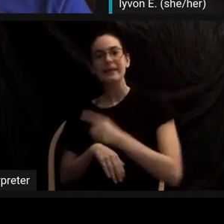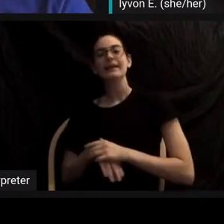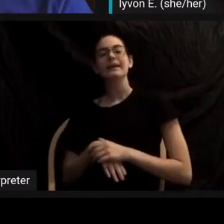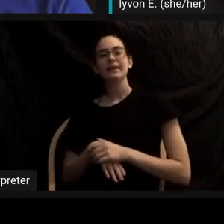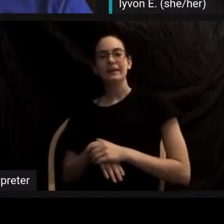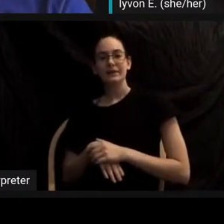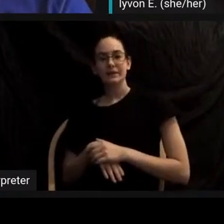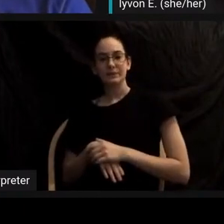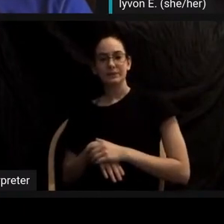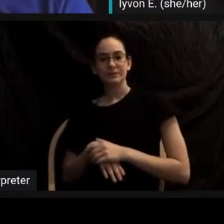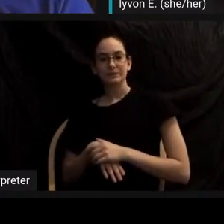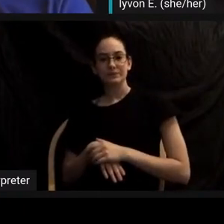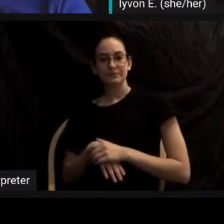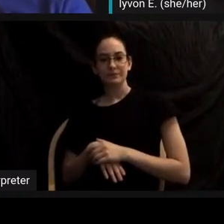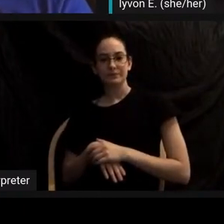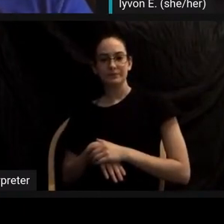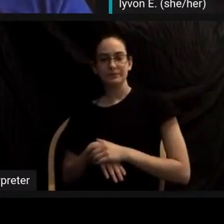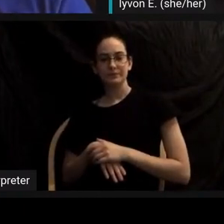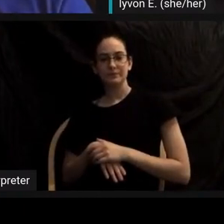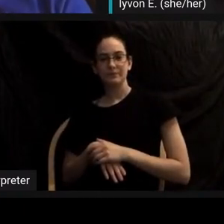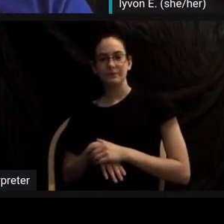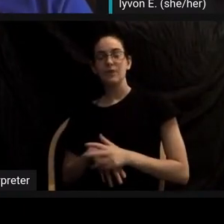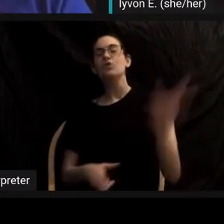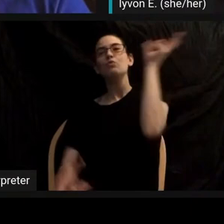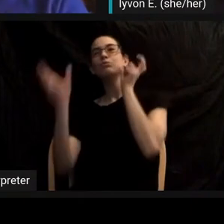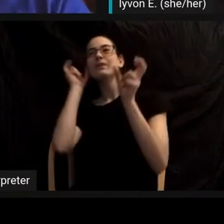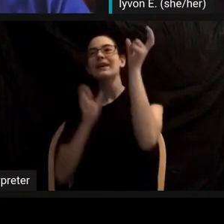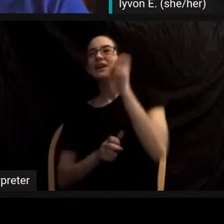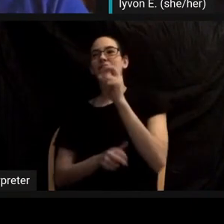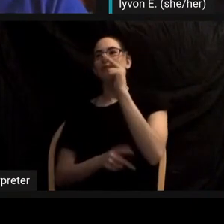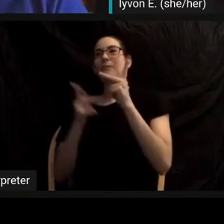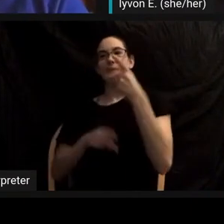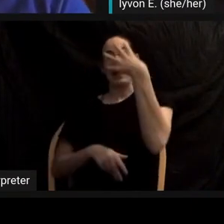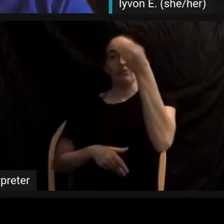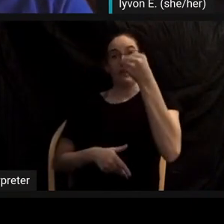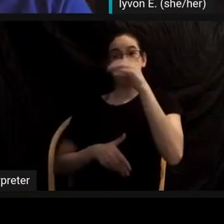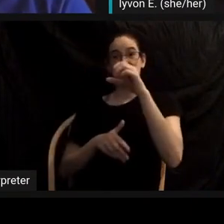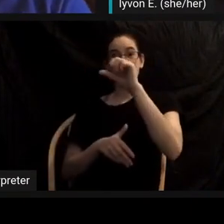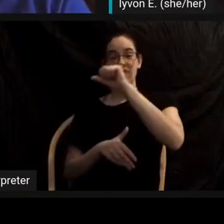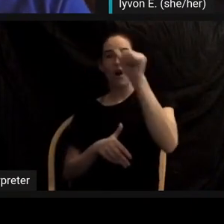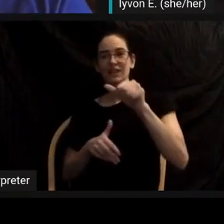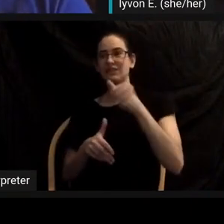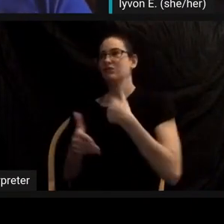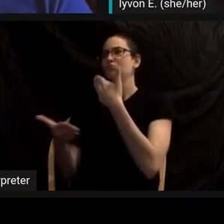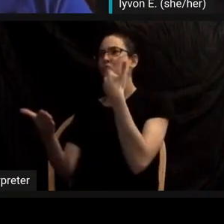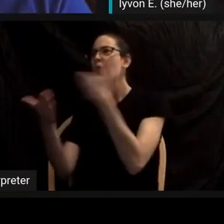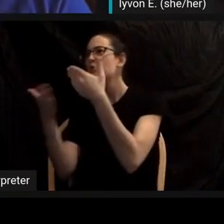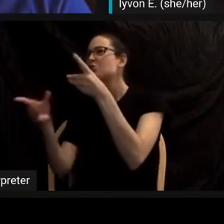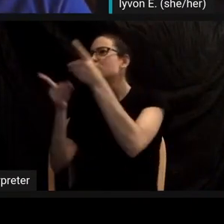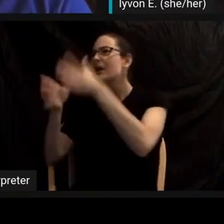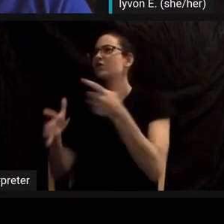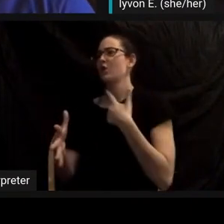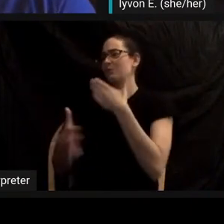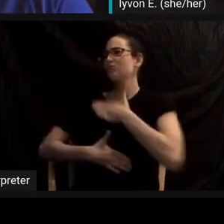And so to hear from people outside the bubble, like, you're good at what you do and we like working with you, is